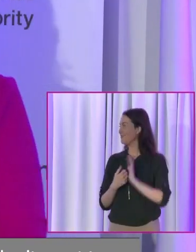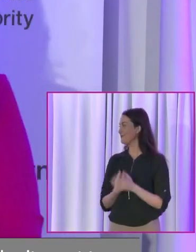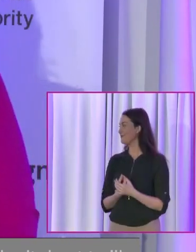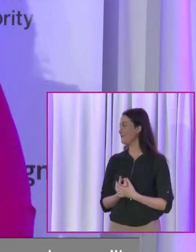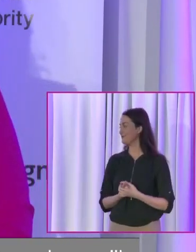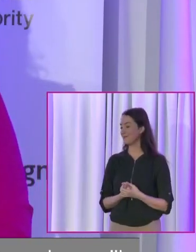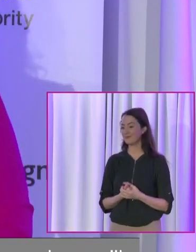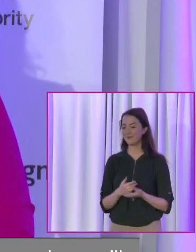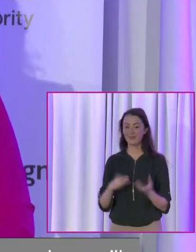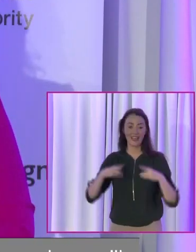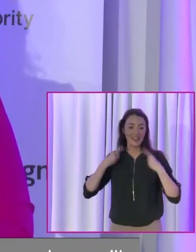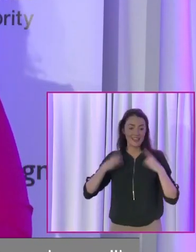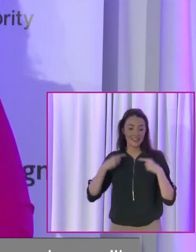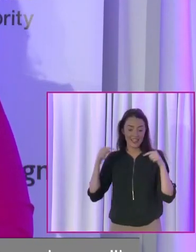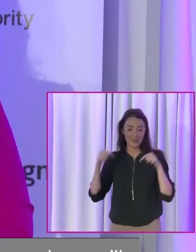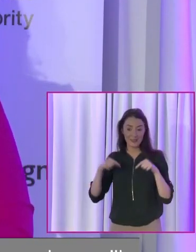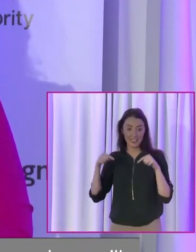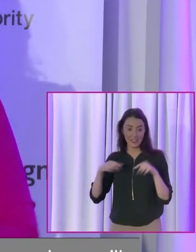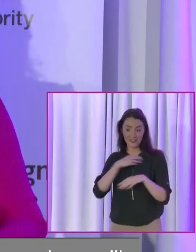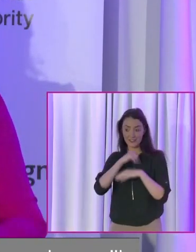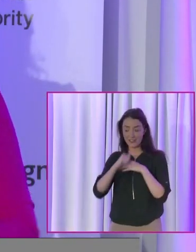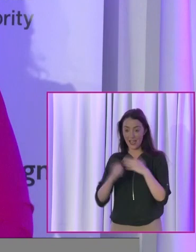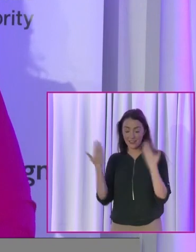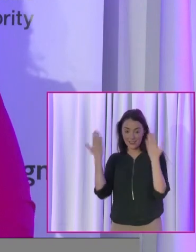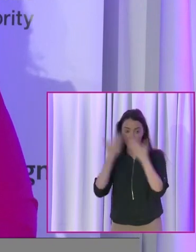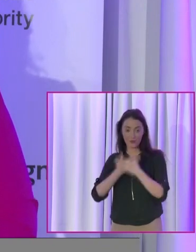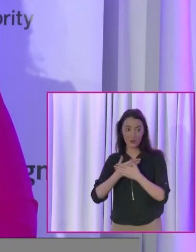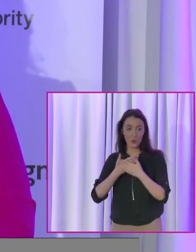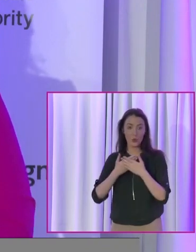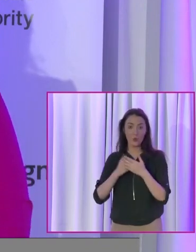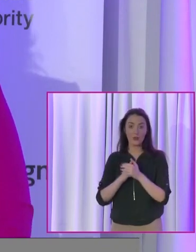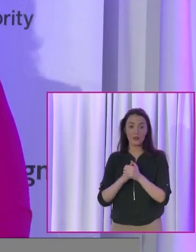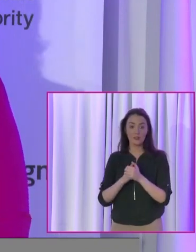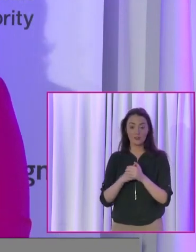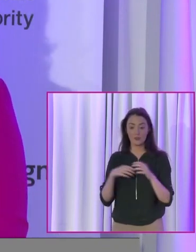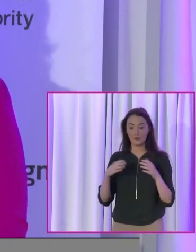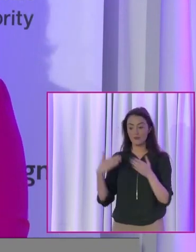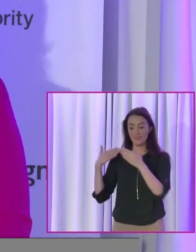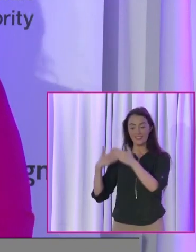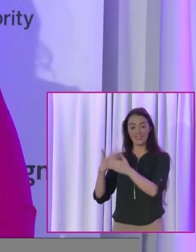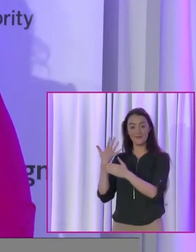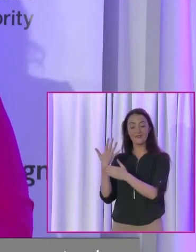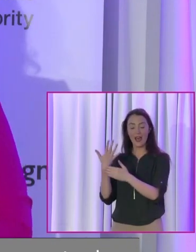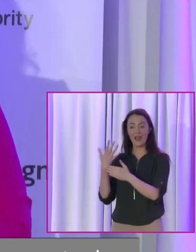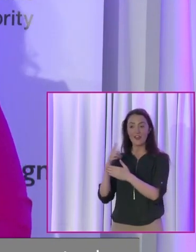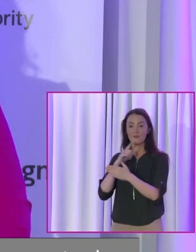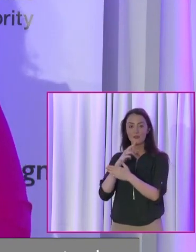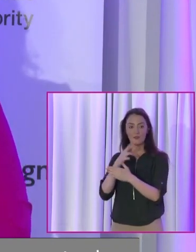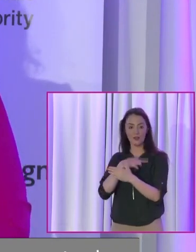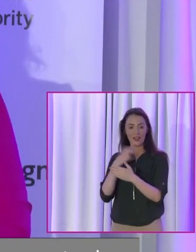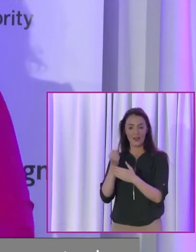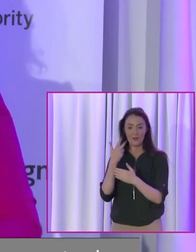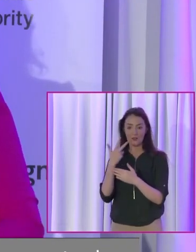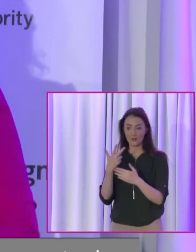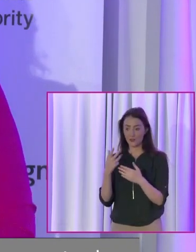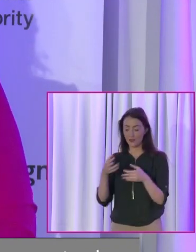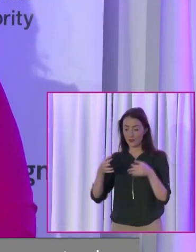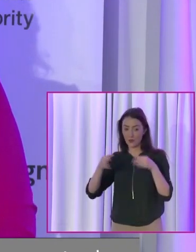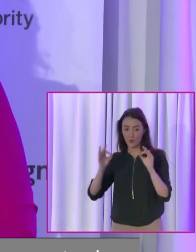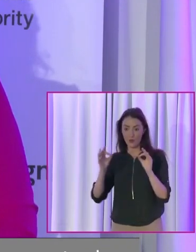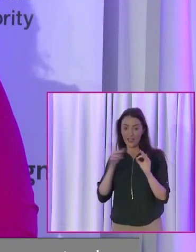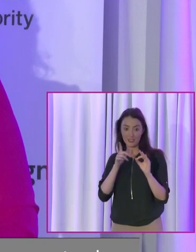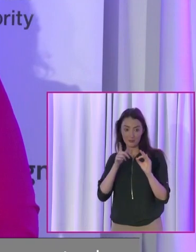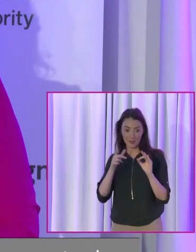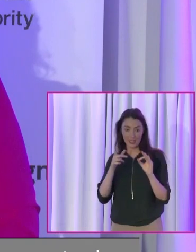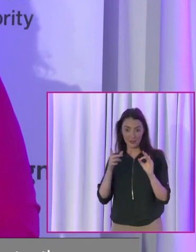I'm delighted to be here with you this afternoon, not only chairing session five, but we really have three fantastic speakers